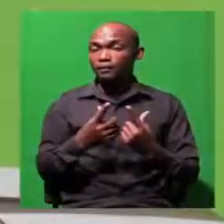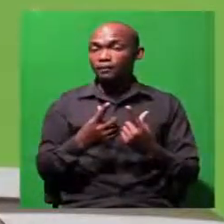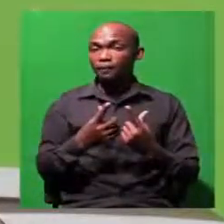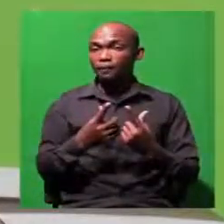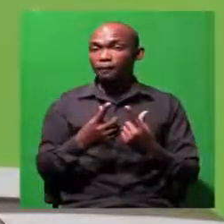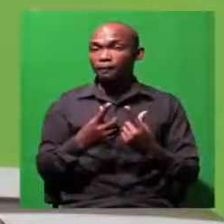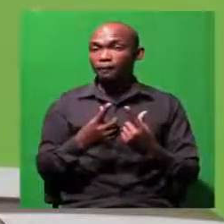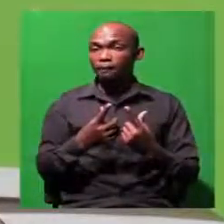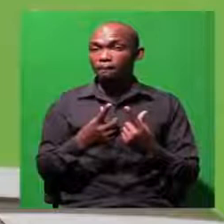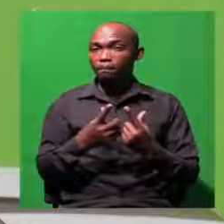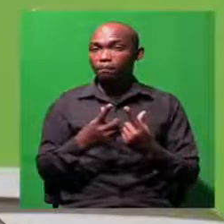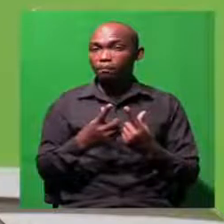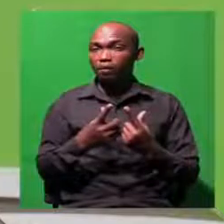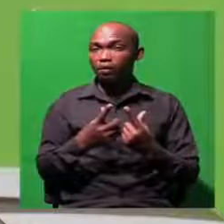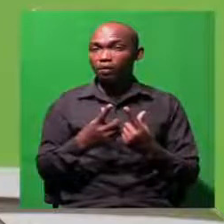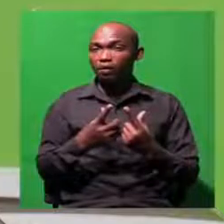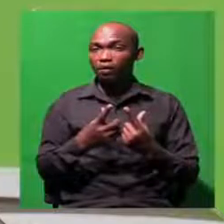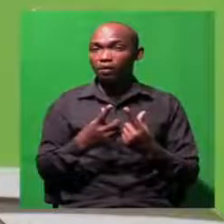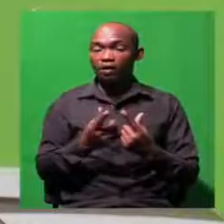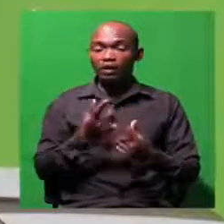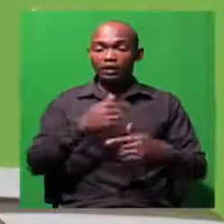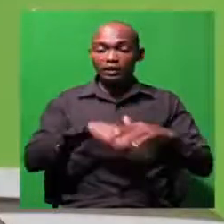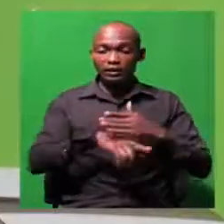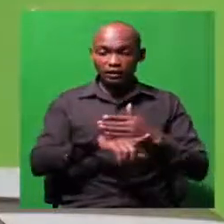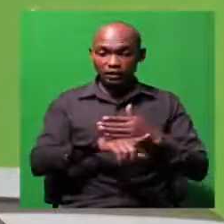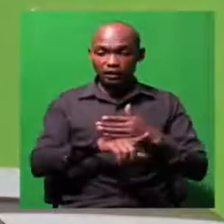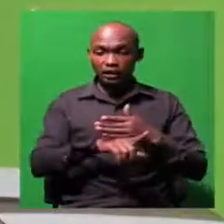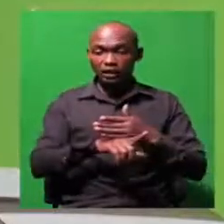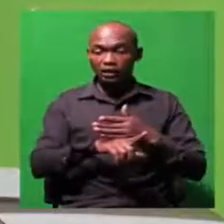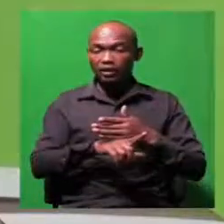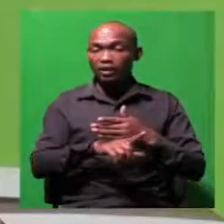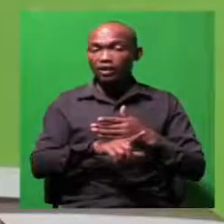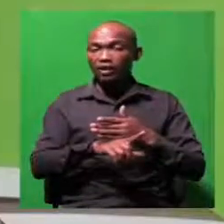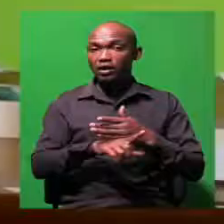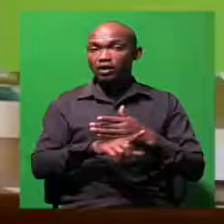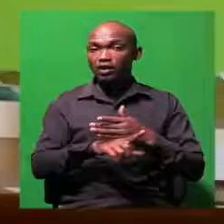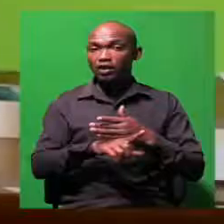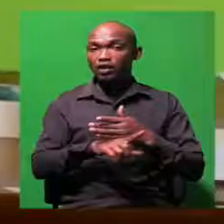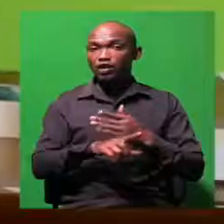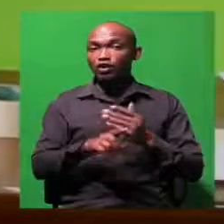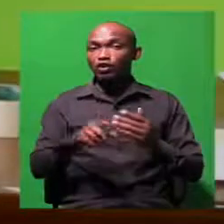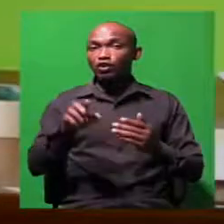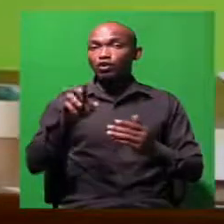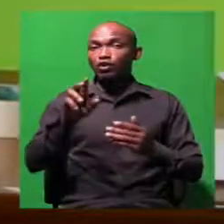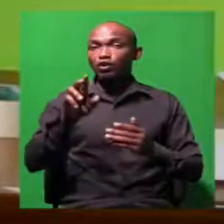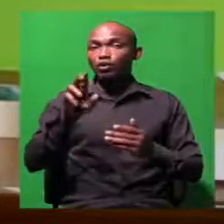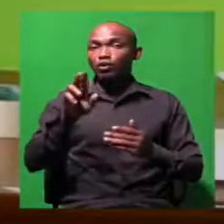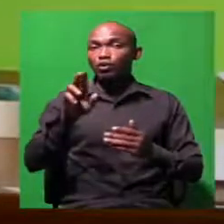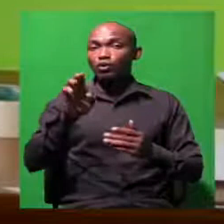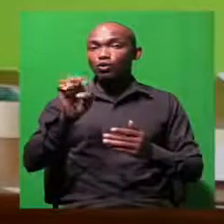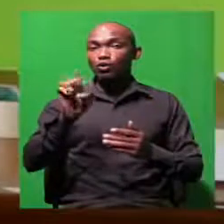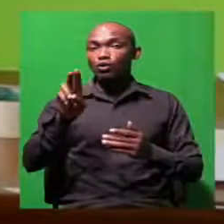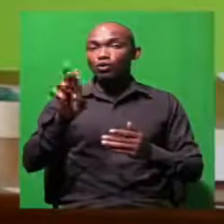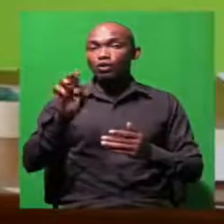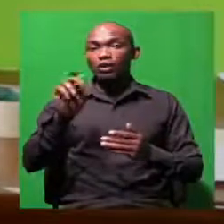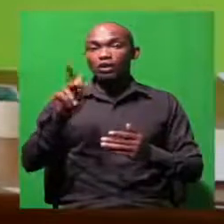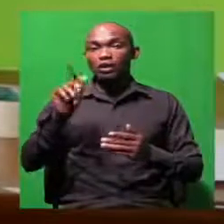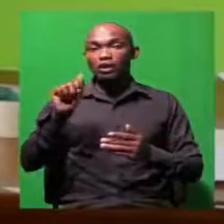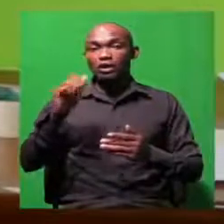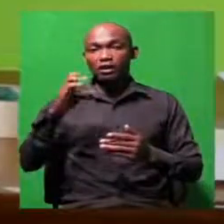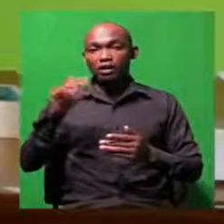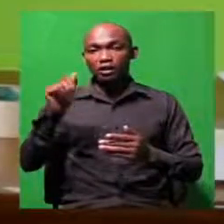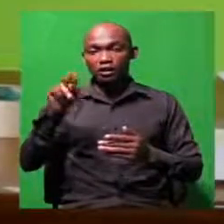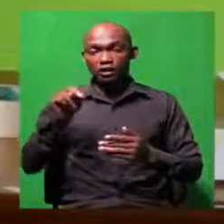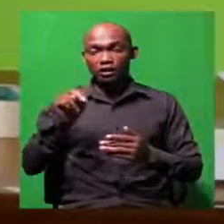inside the Eureka cane we have some water. So here we have some water. Let